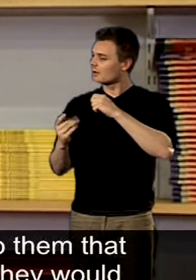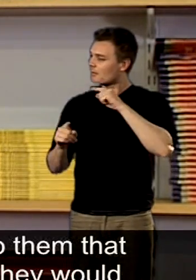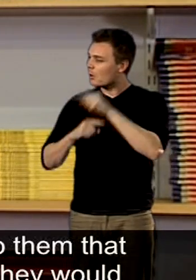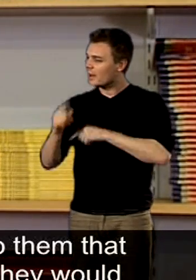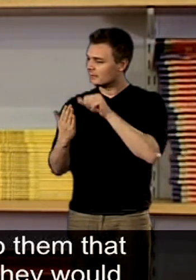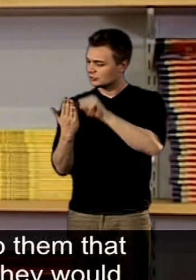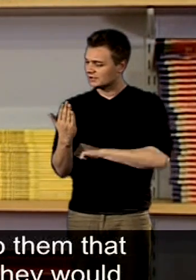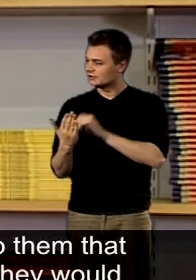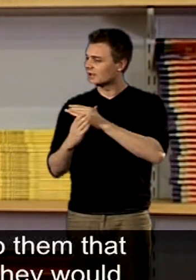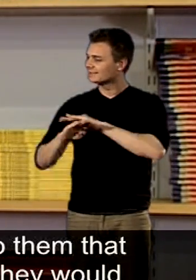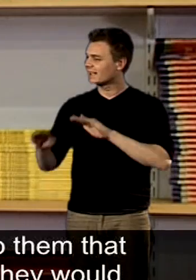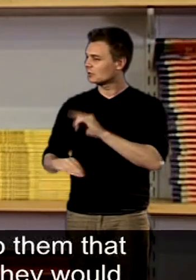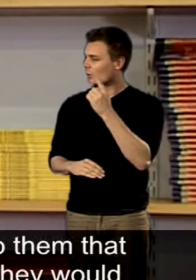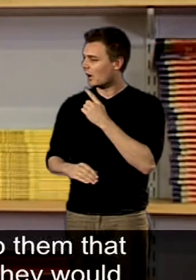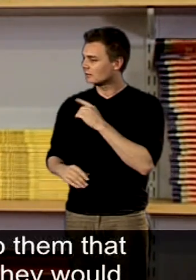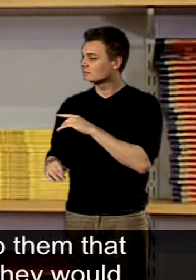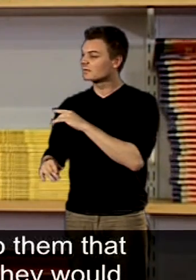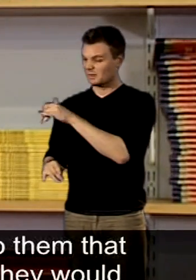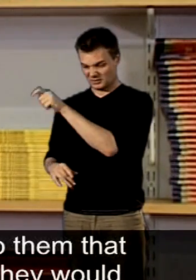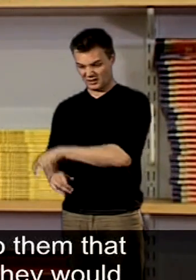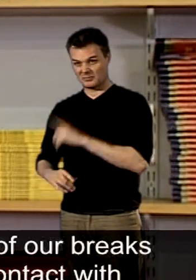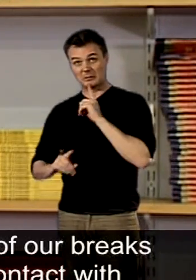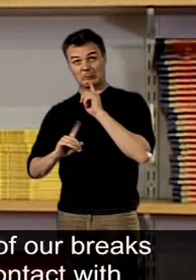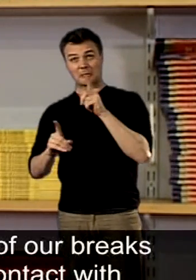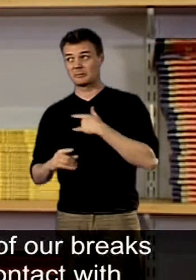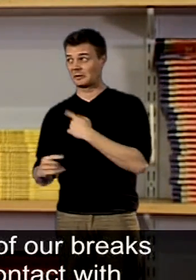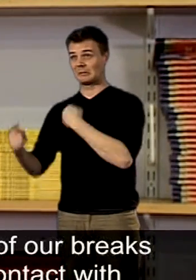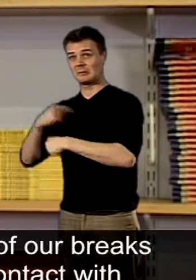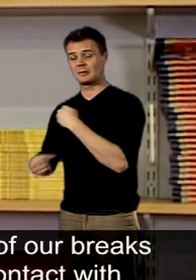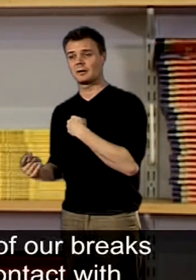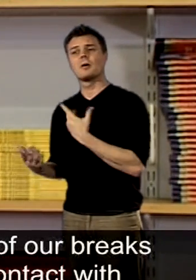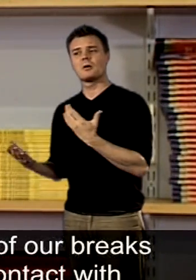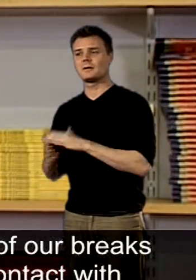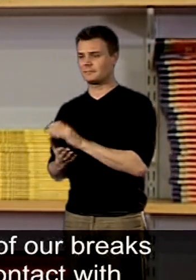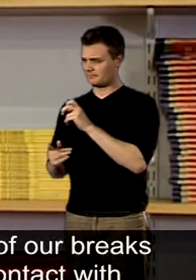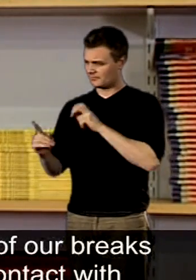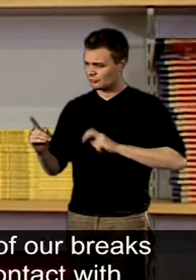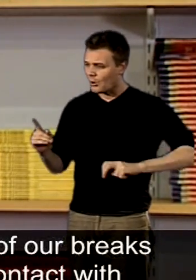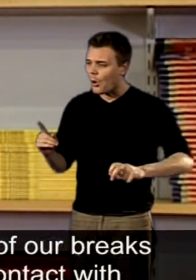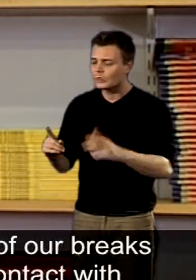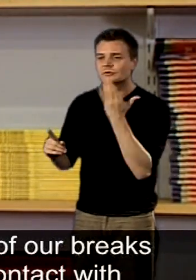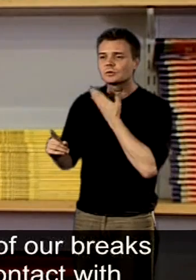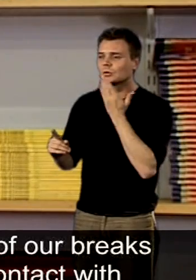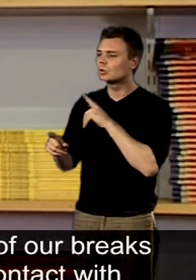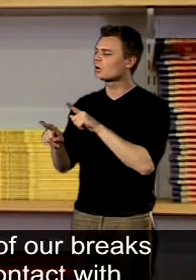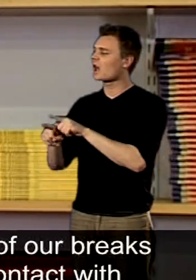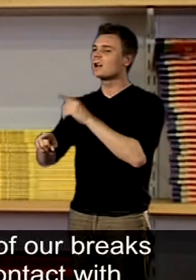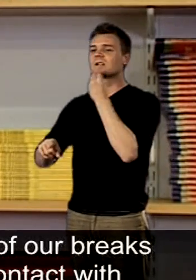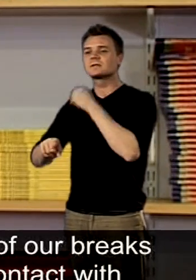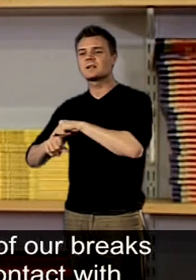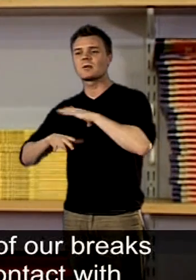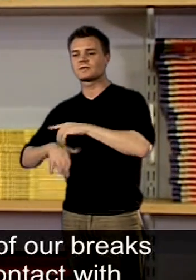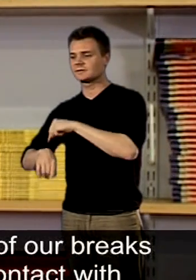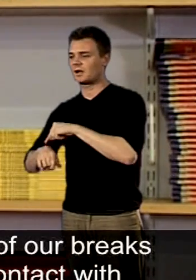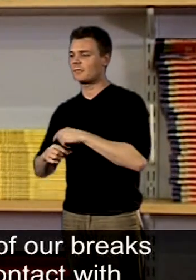that they've had a problem at break time. They would patrol the school. They manage all of our breaks and lunch times. they have